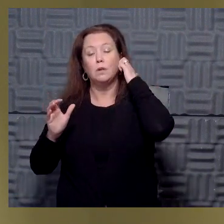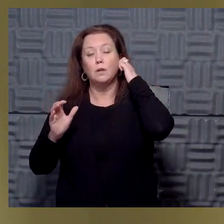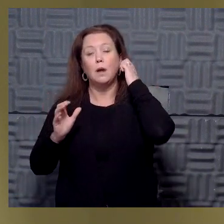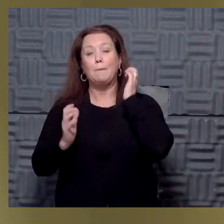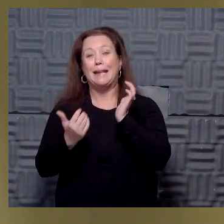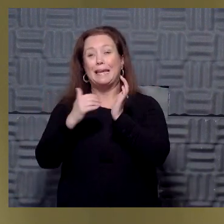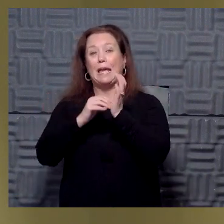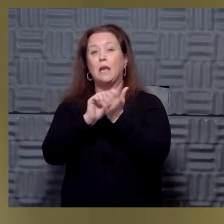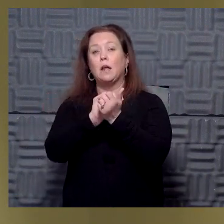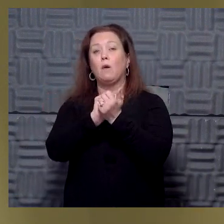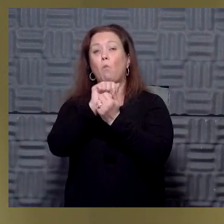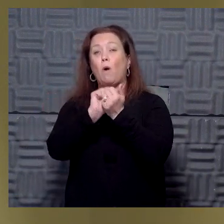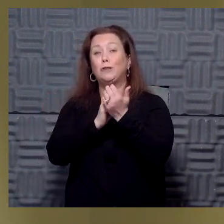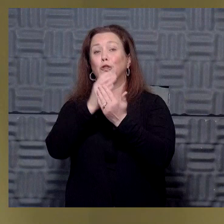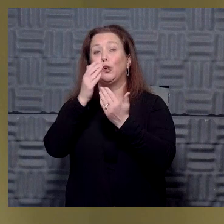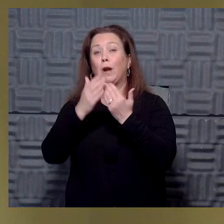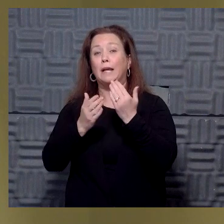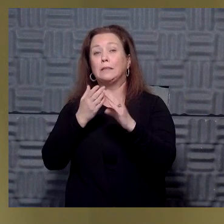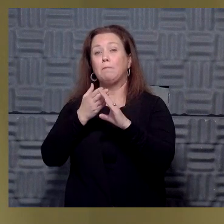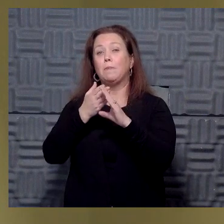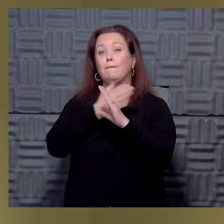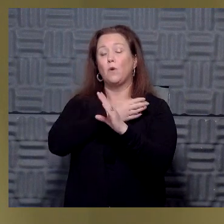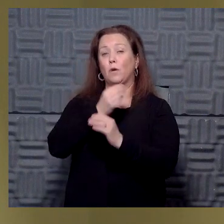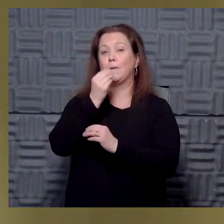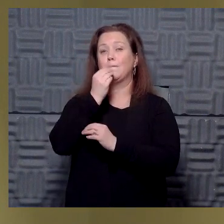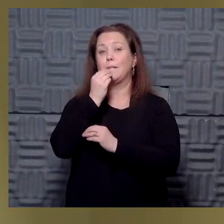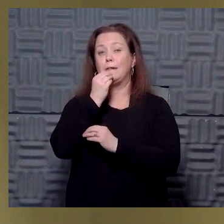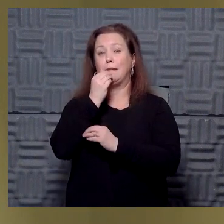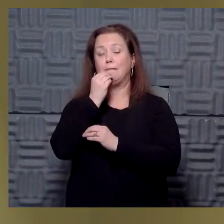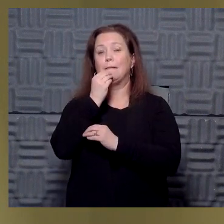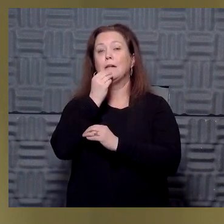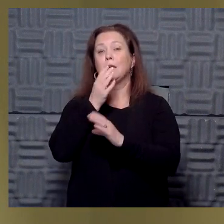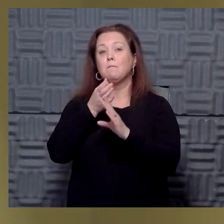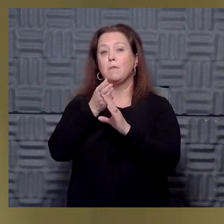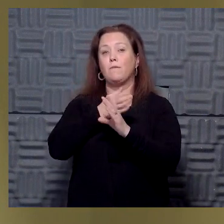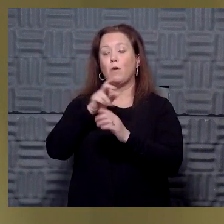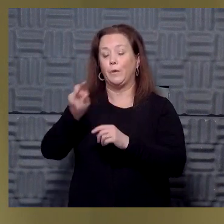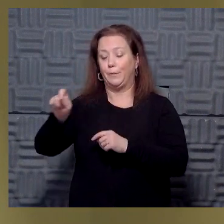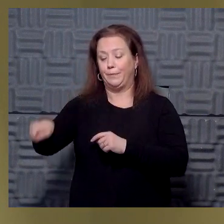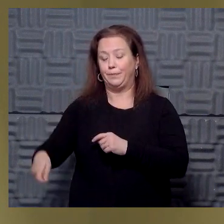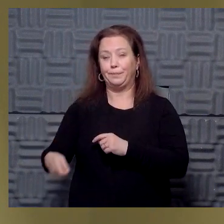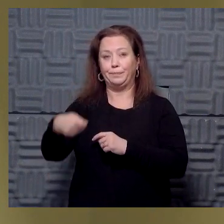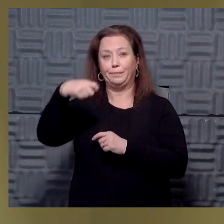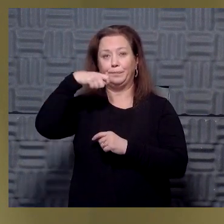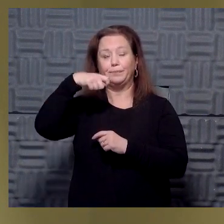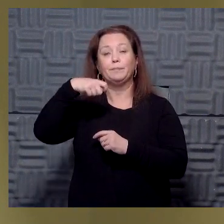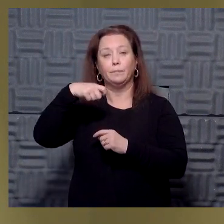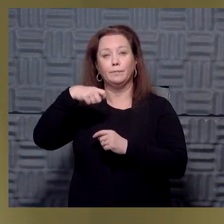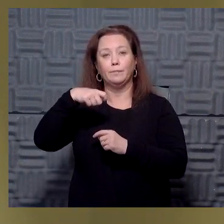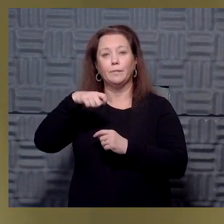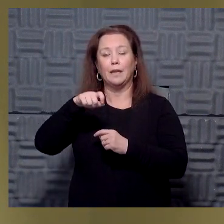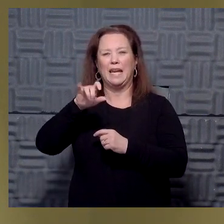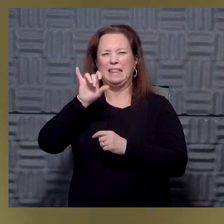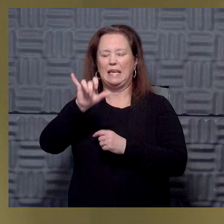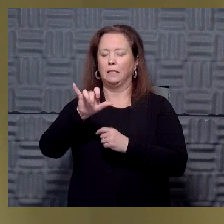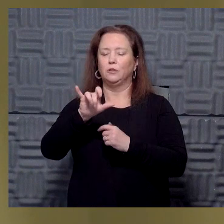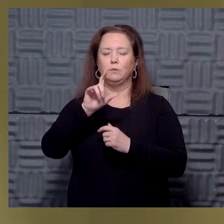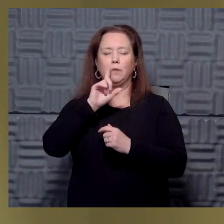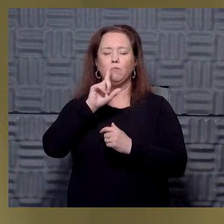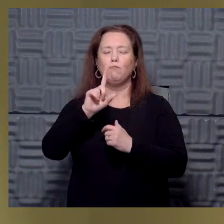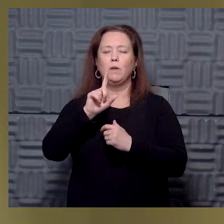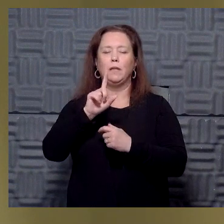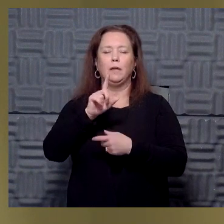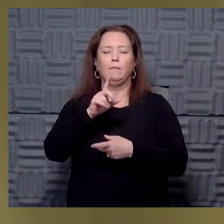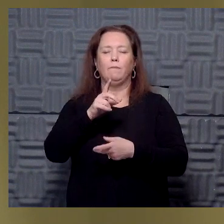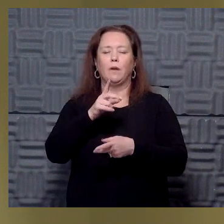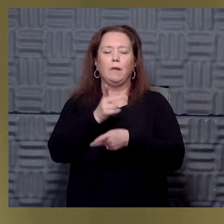wash your hands prior to eating and picking up a clean piece of silverware. And doing all those things and taking that abundance of caution is probably going to